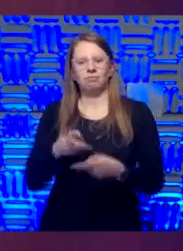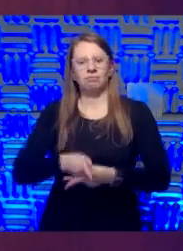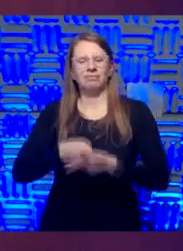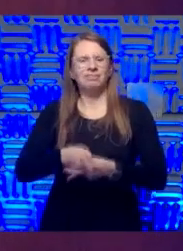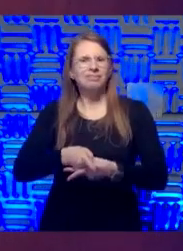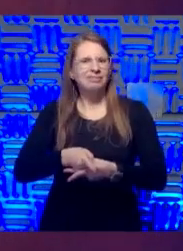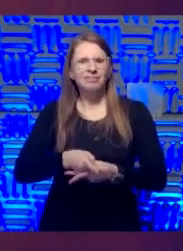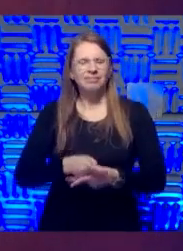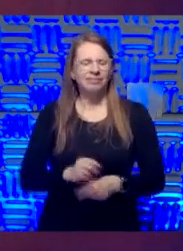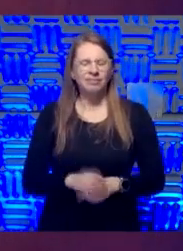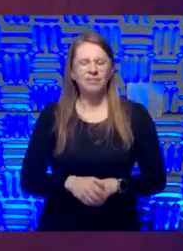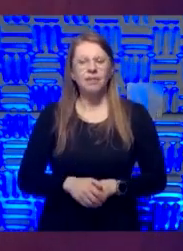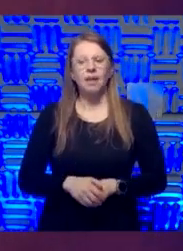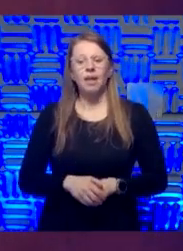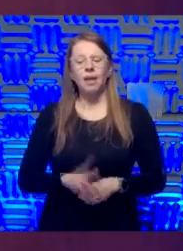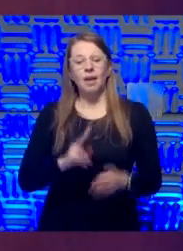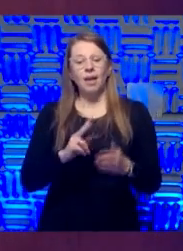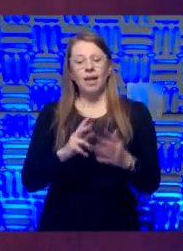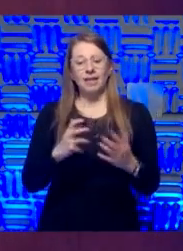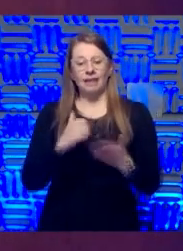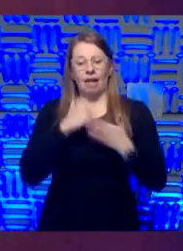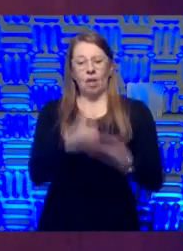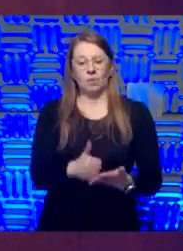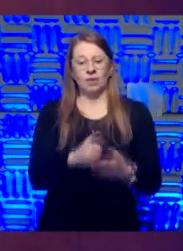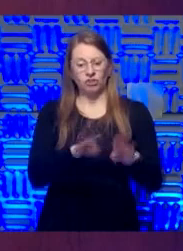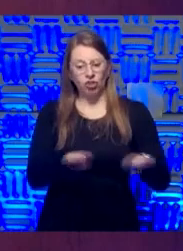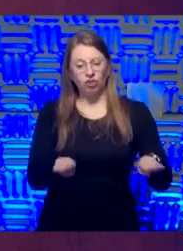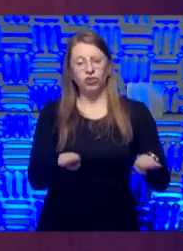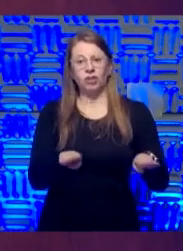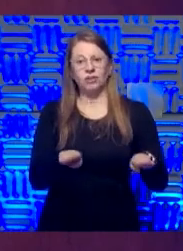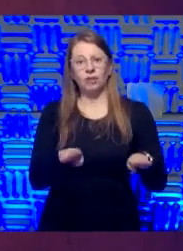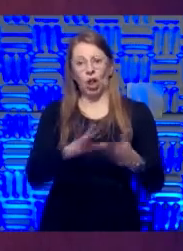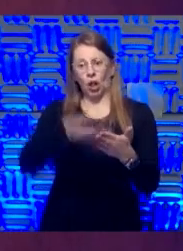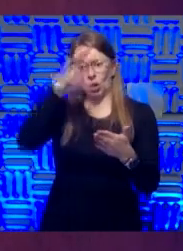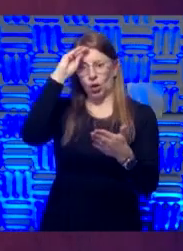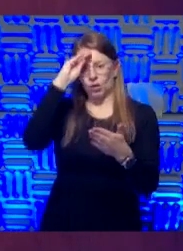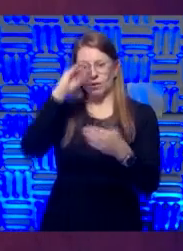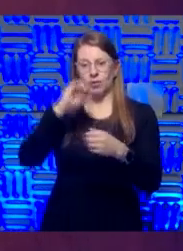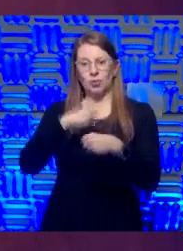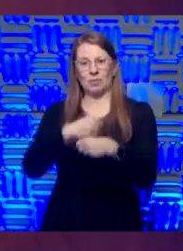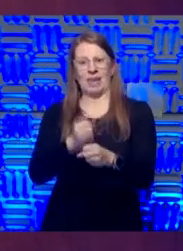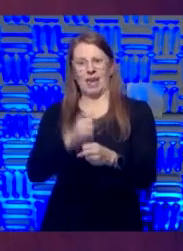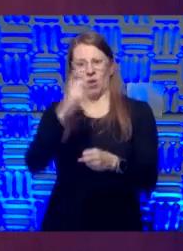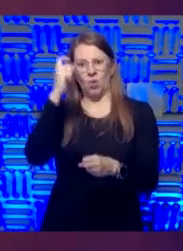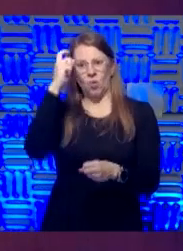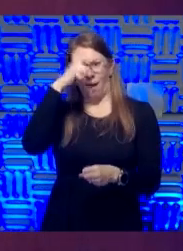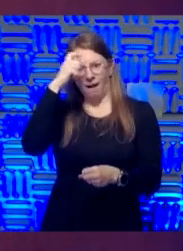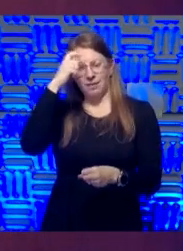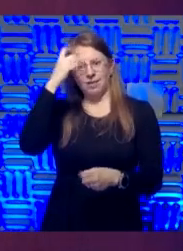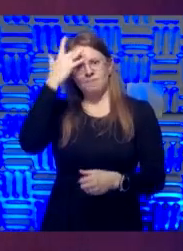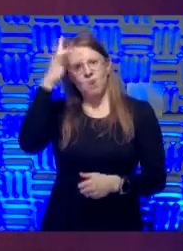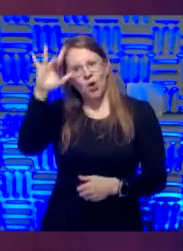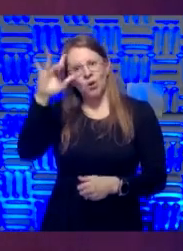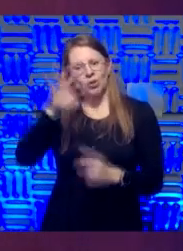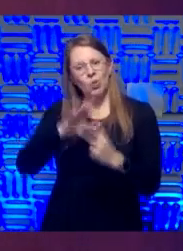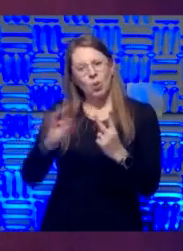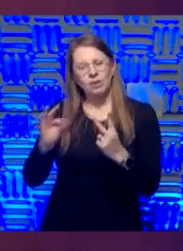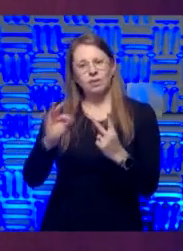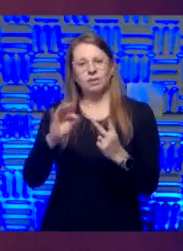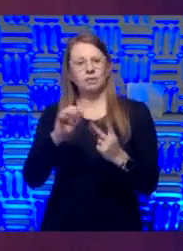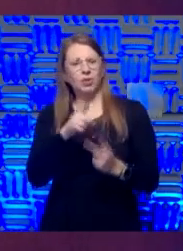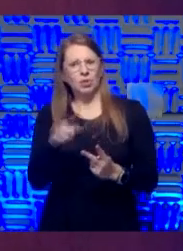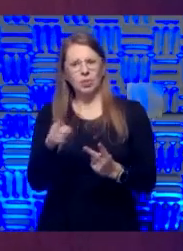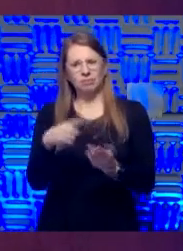is helping children, youth, make wise choices. Isn't that what we do, Bill, as an educator? You talk about coaches and